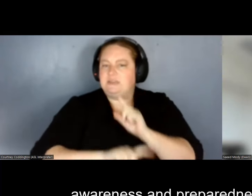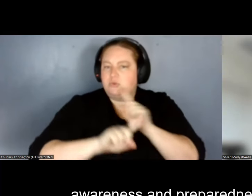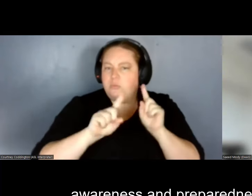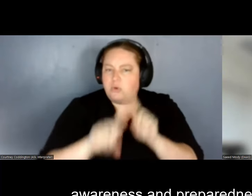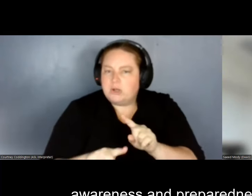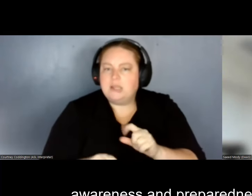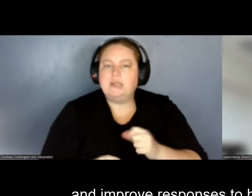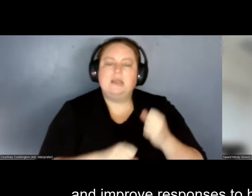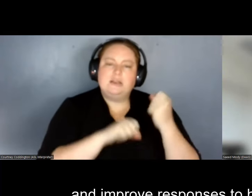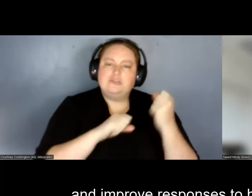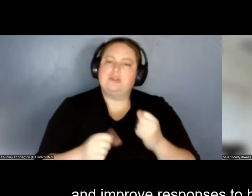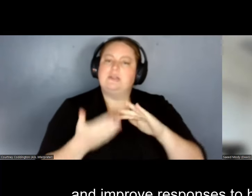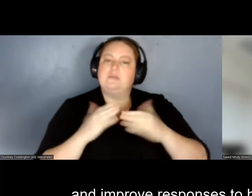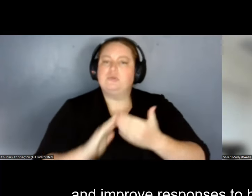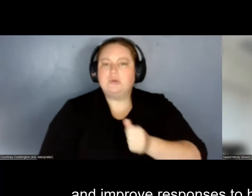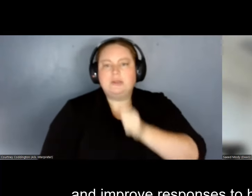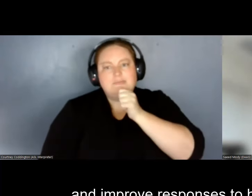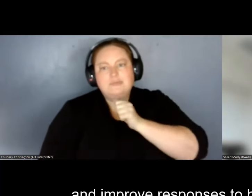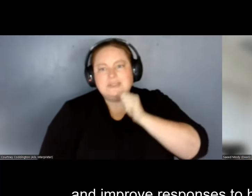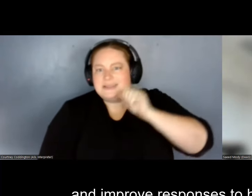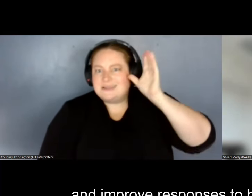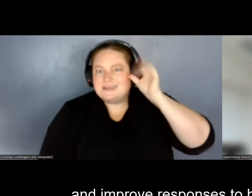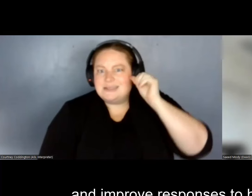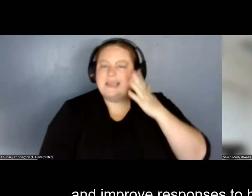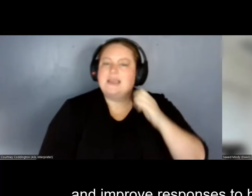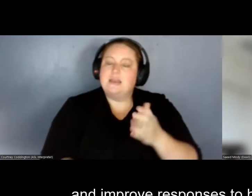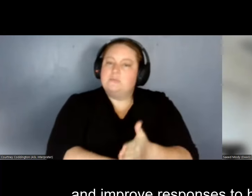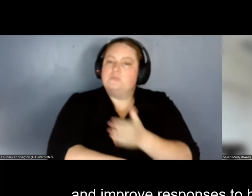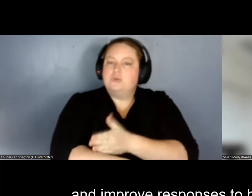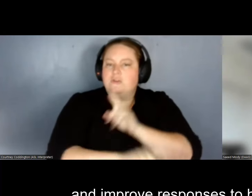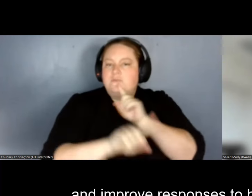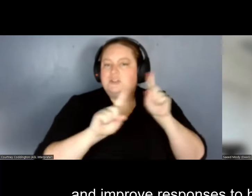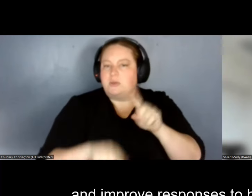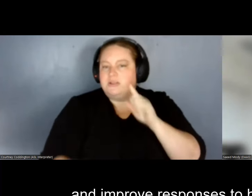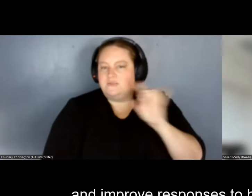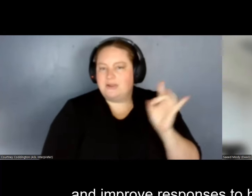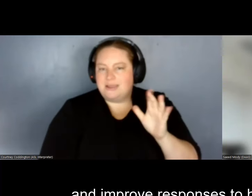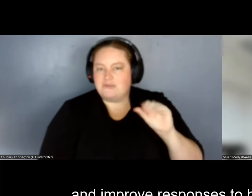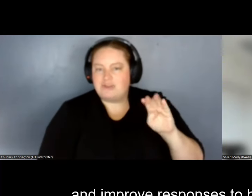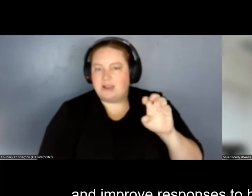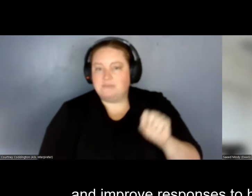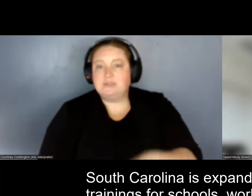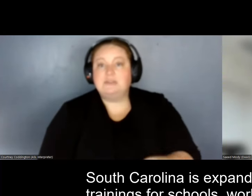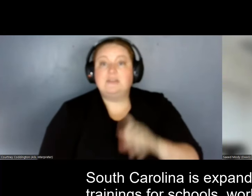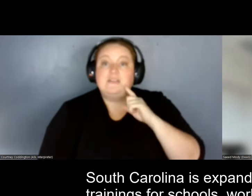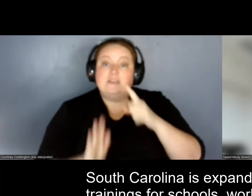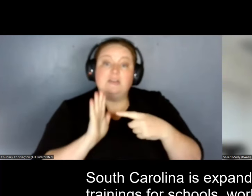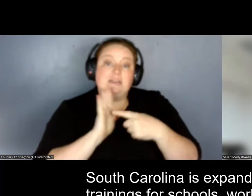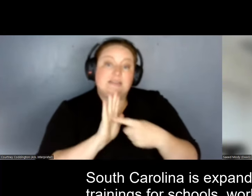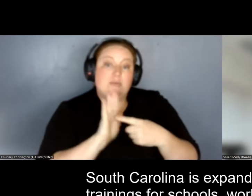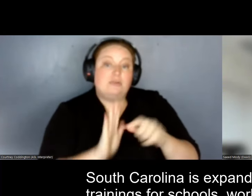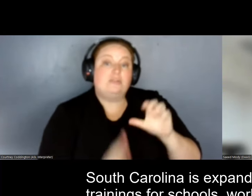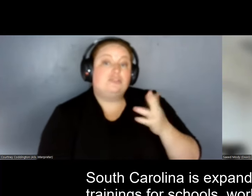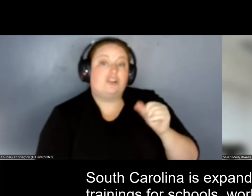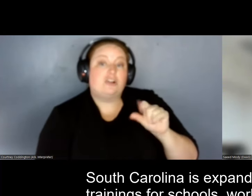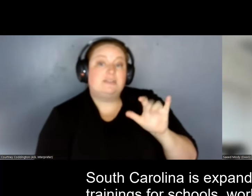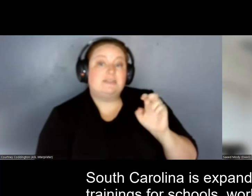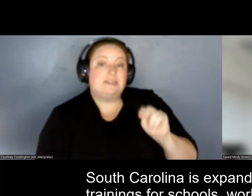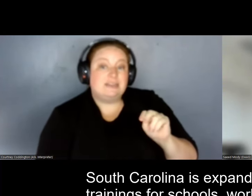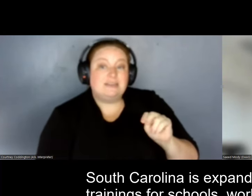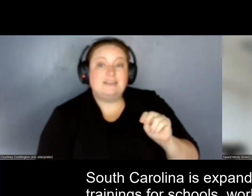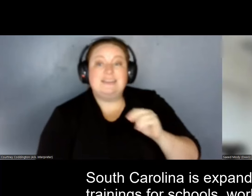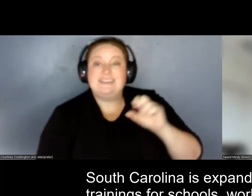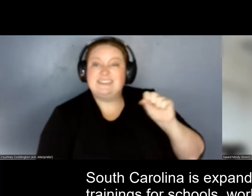community resiliency, and improve responses to hate crimes. For example, the Charleston Jewish Federation in South Carolina is